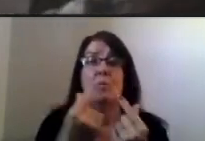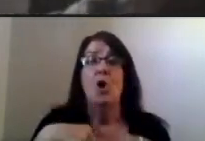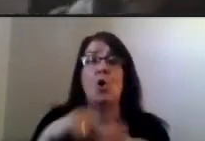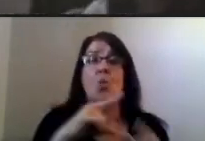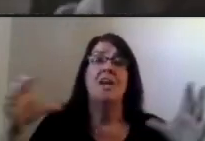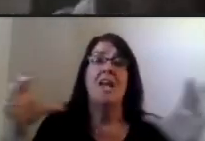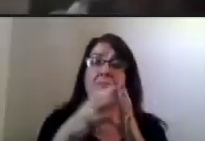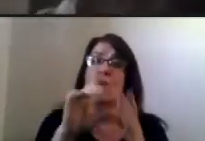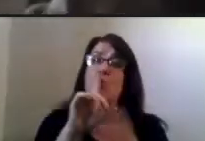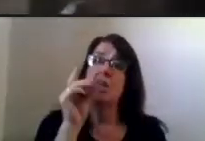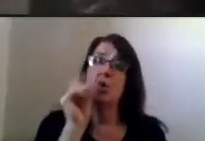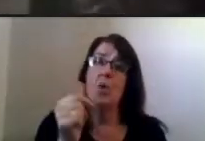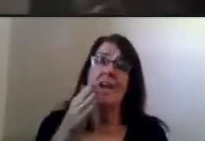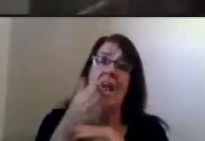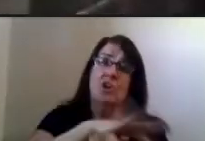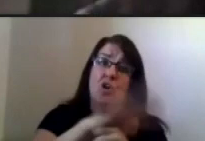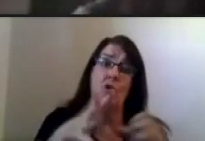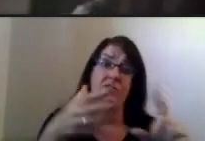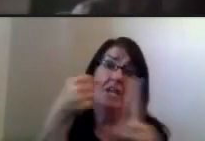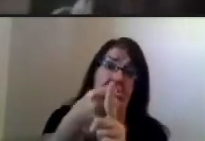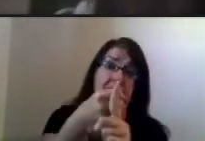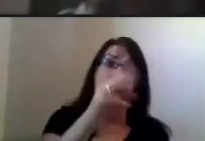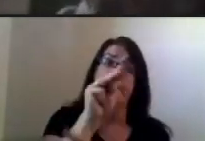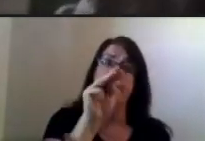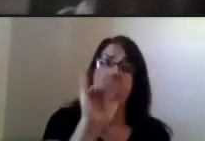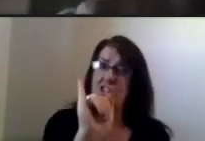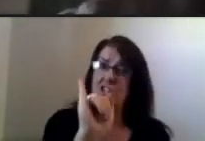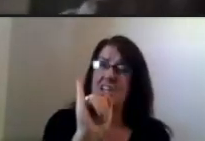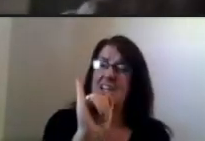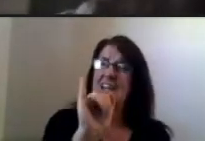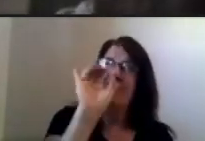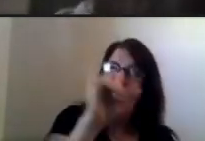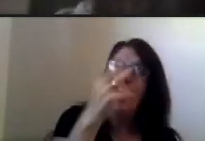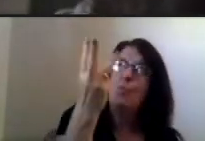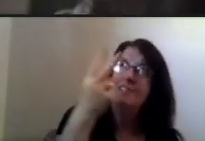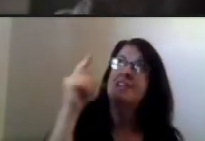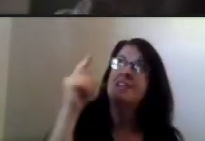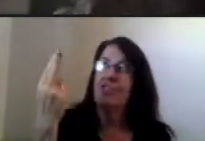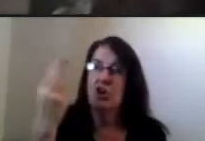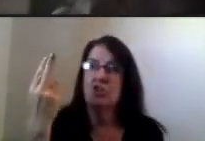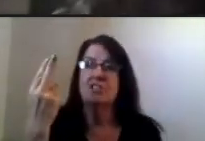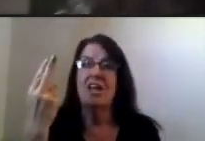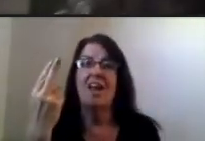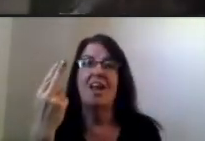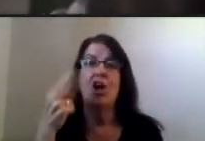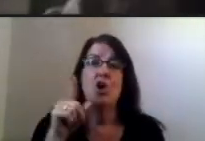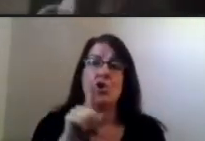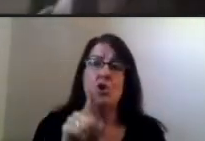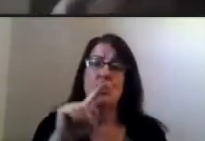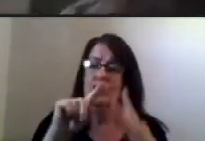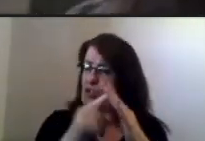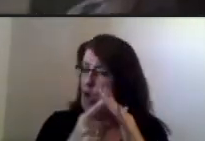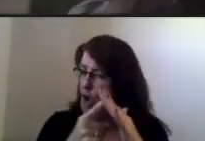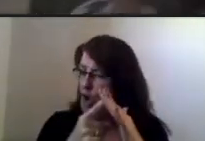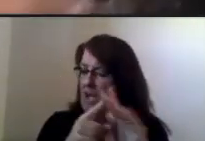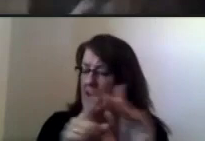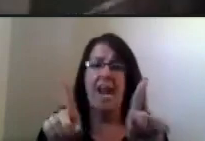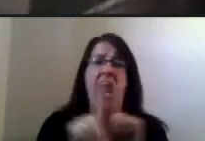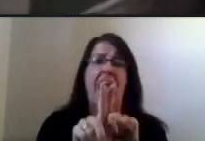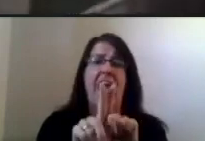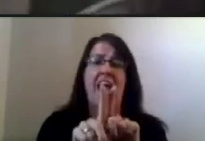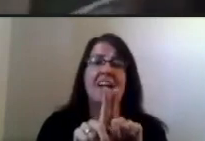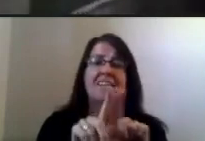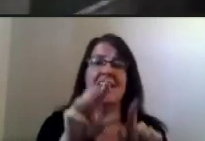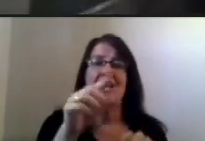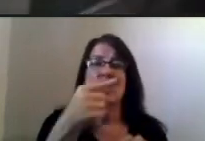very quickly after COVID hit Michigan, I think that Wednesday or Thursday, and we essentially started off as a Google